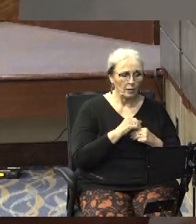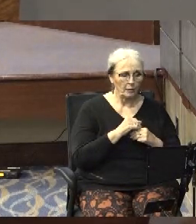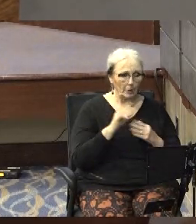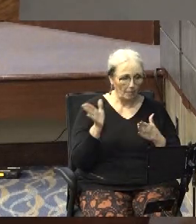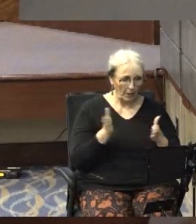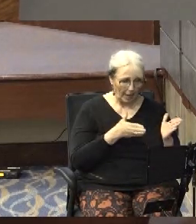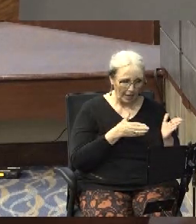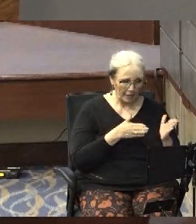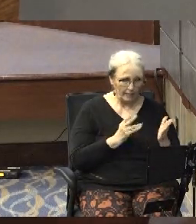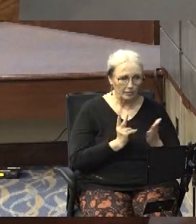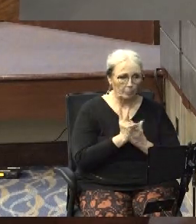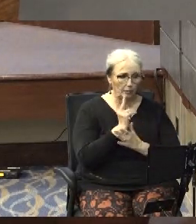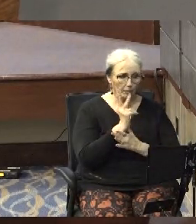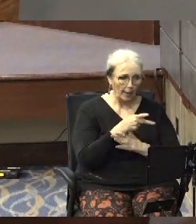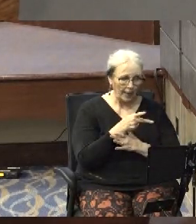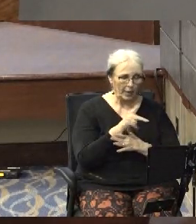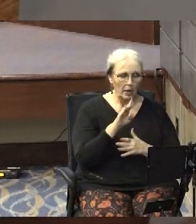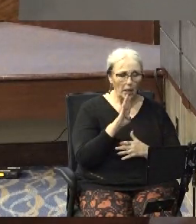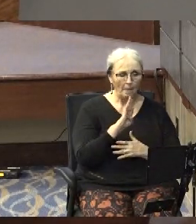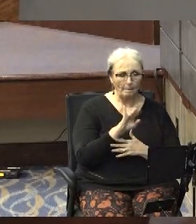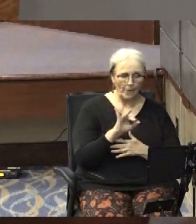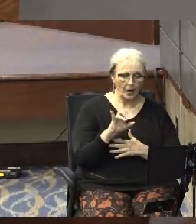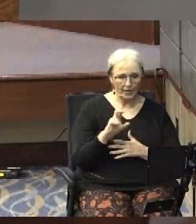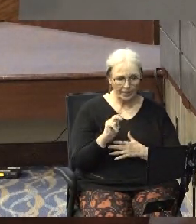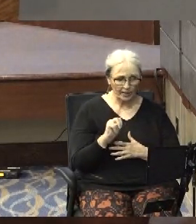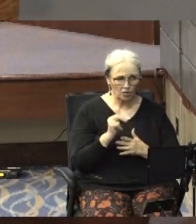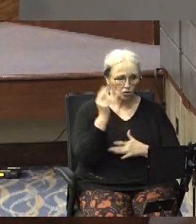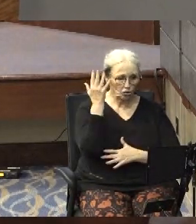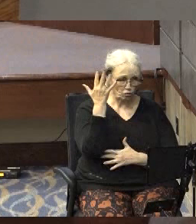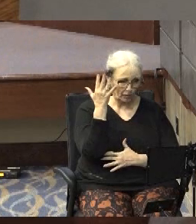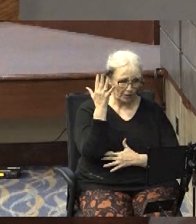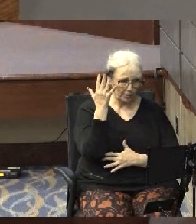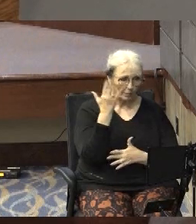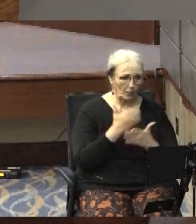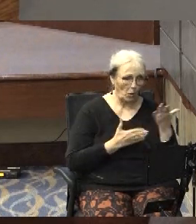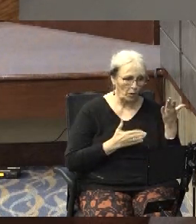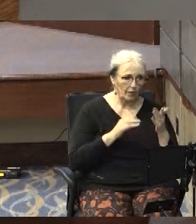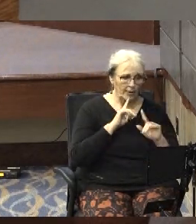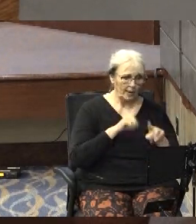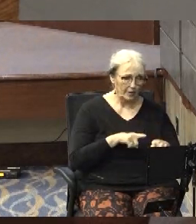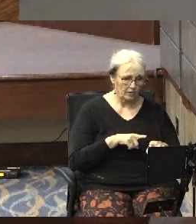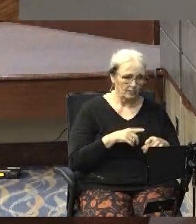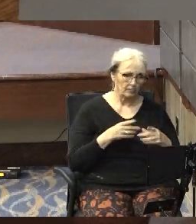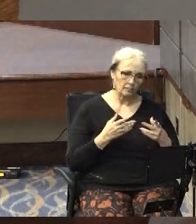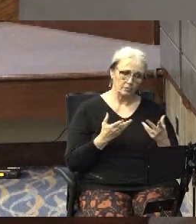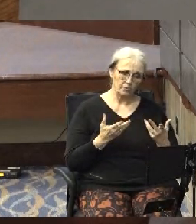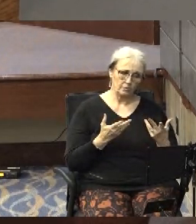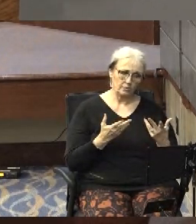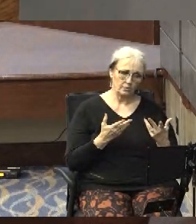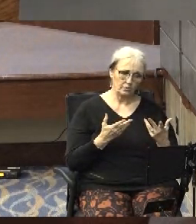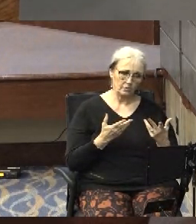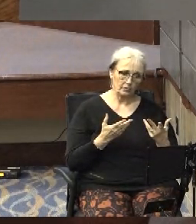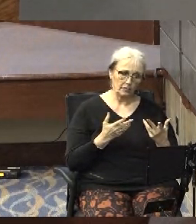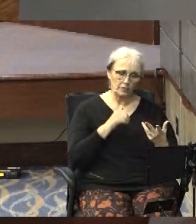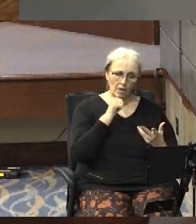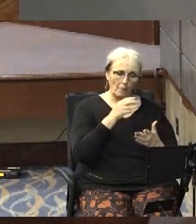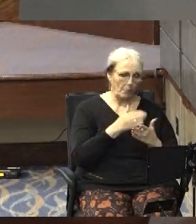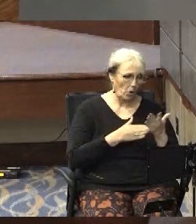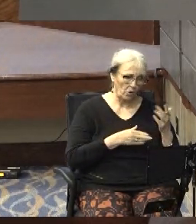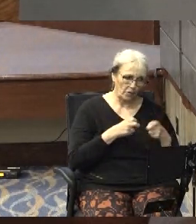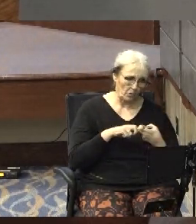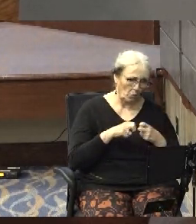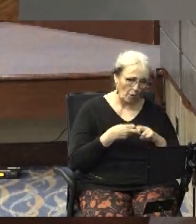to plant 1 billion trees is part of the solution in this world and not part of the problem.